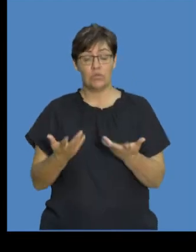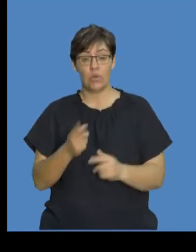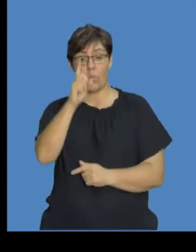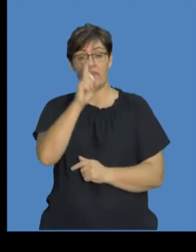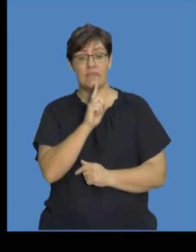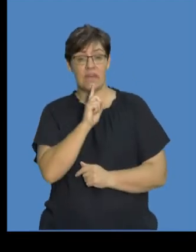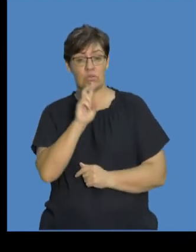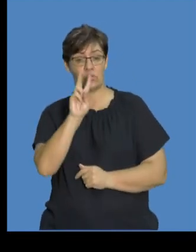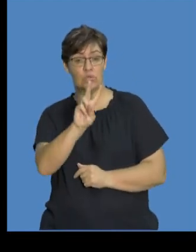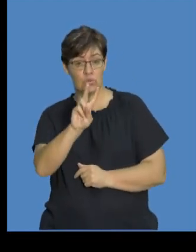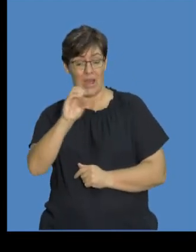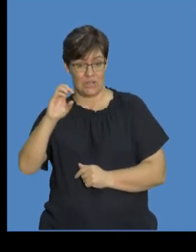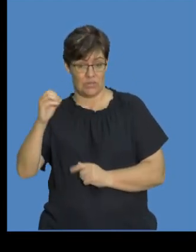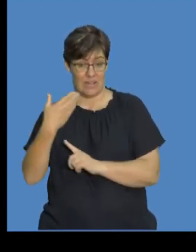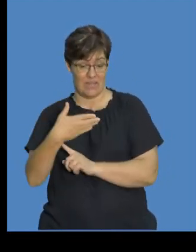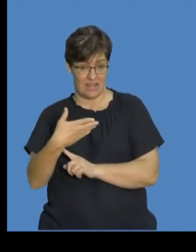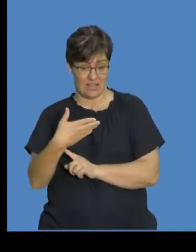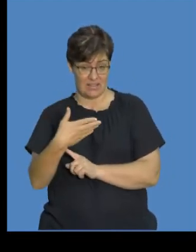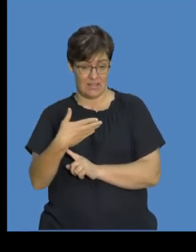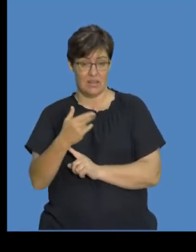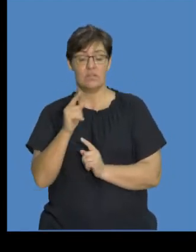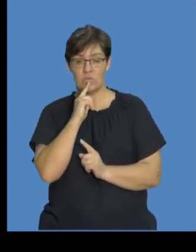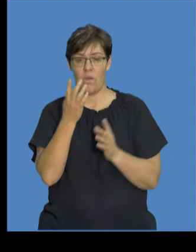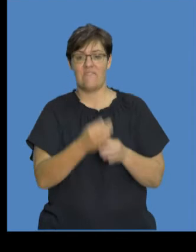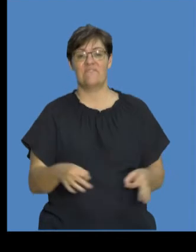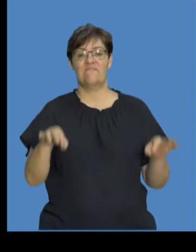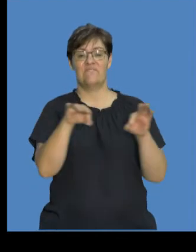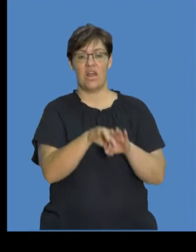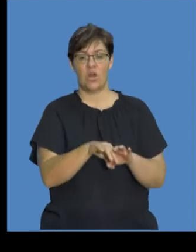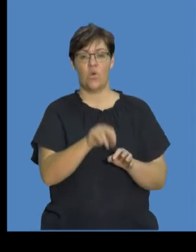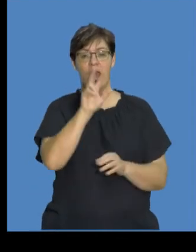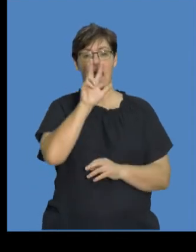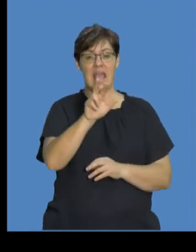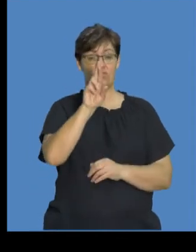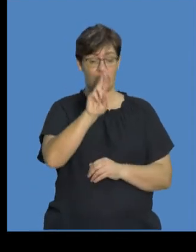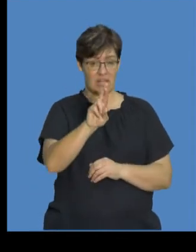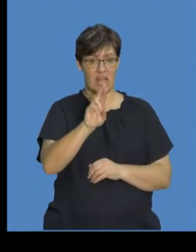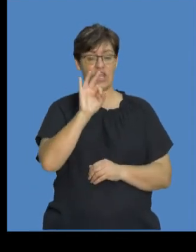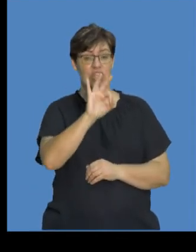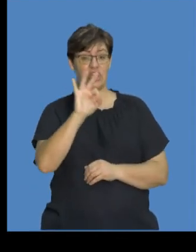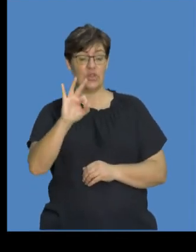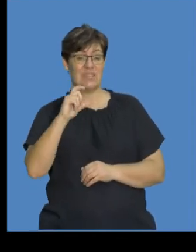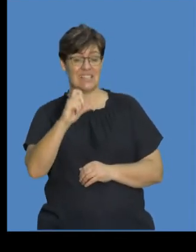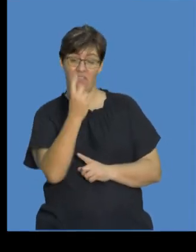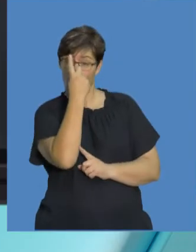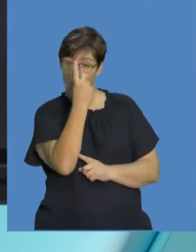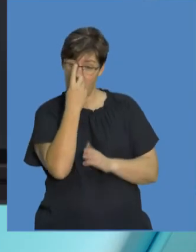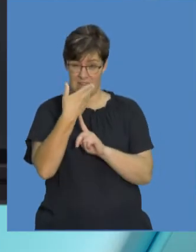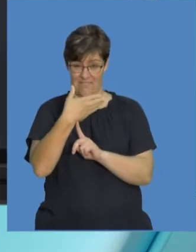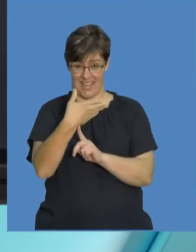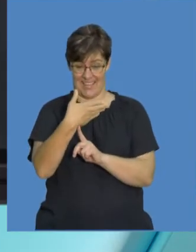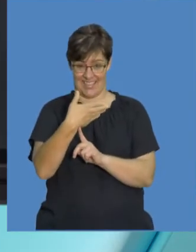produced 1,200 items to give me a value of 8 Rand and 33 cents. In other